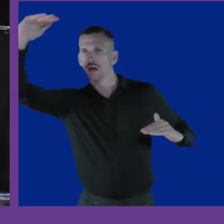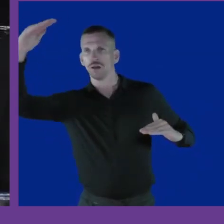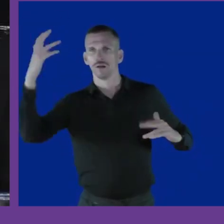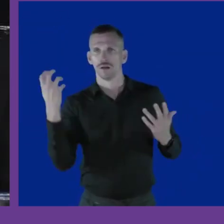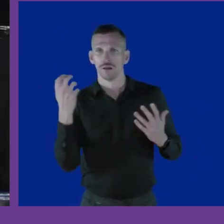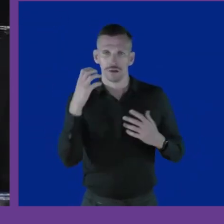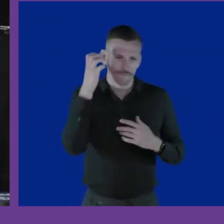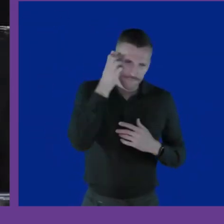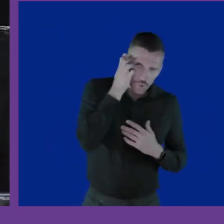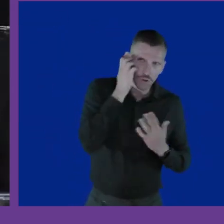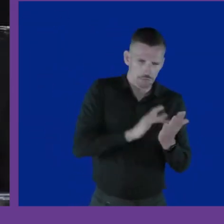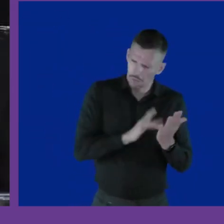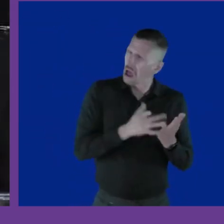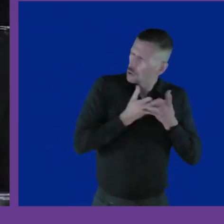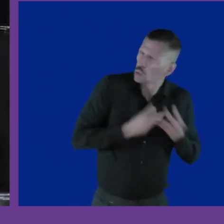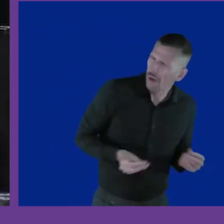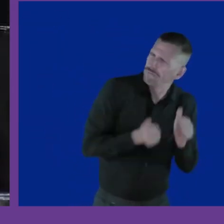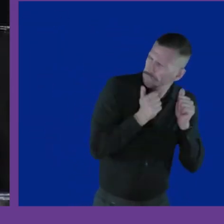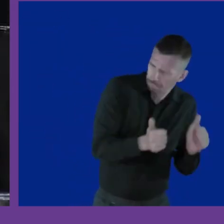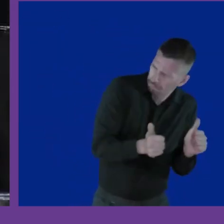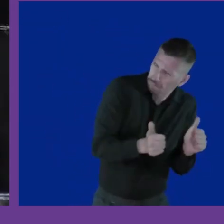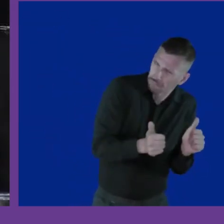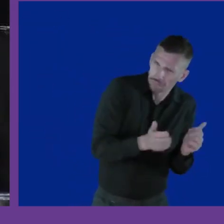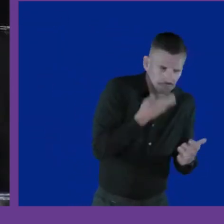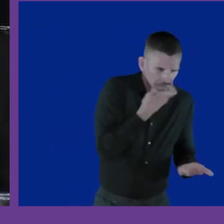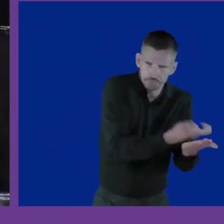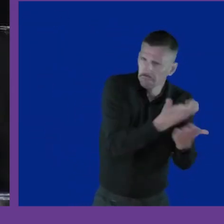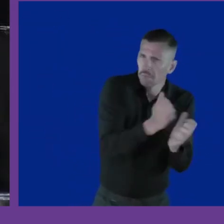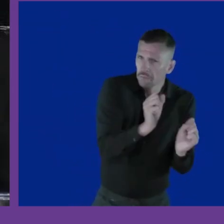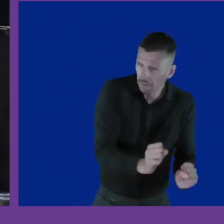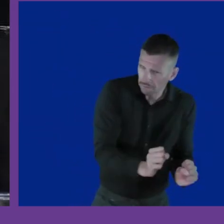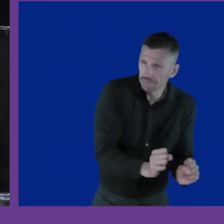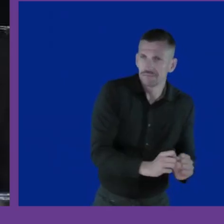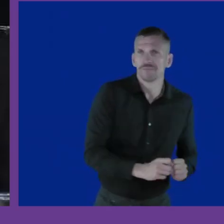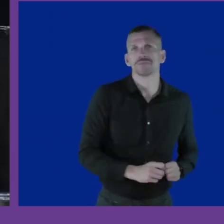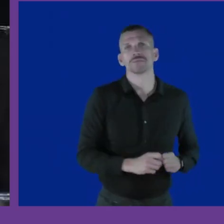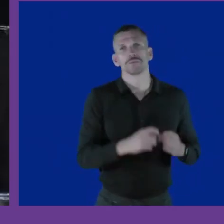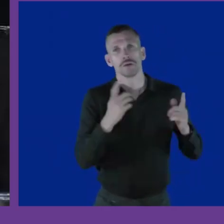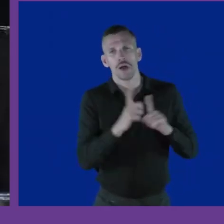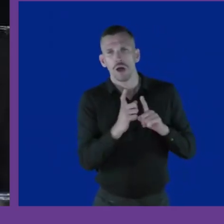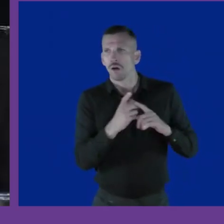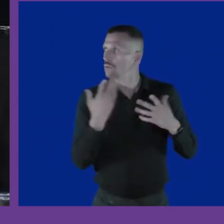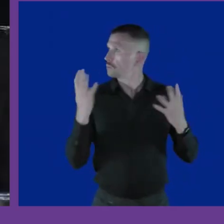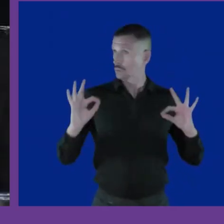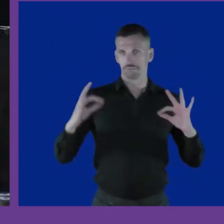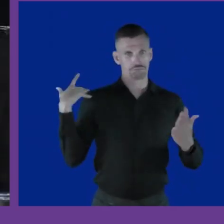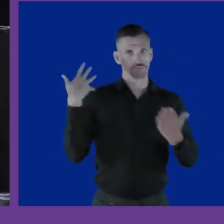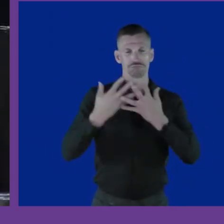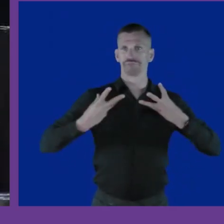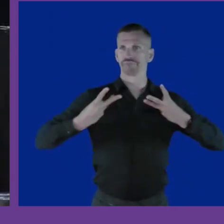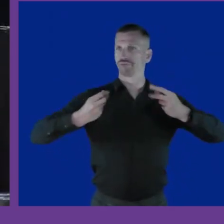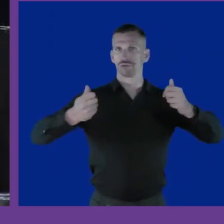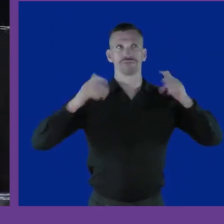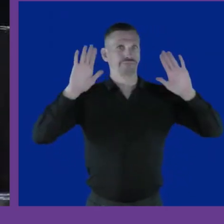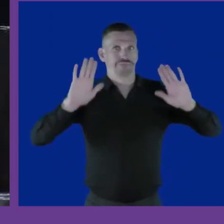do amazing things, and we need to make those amazing things happen for those who are not using smartphones as well.